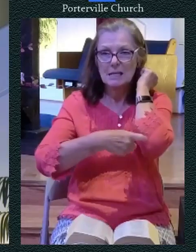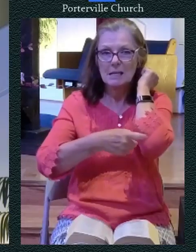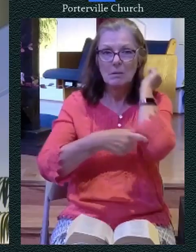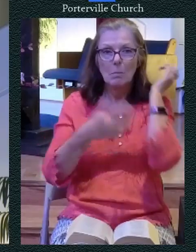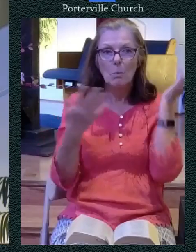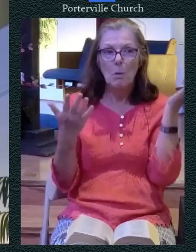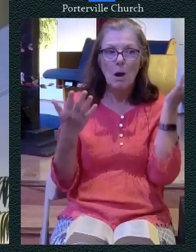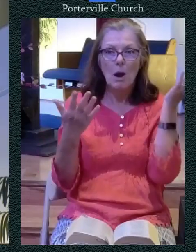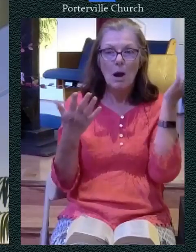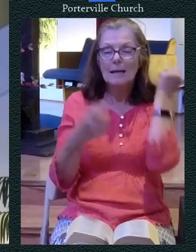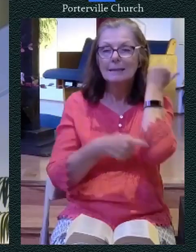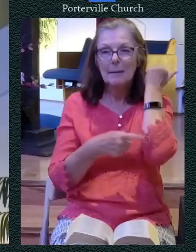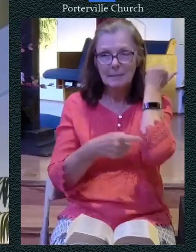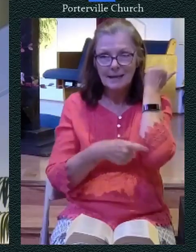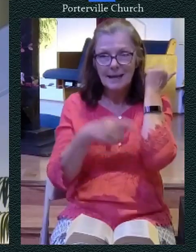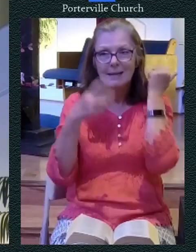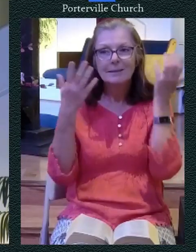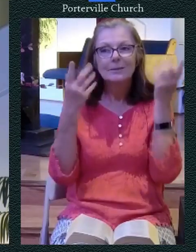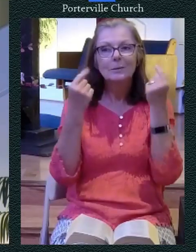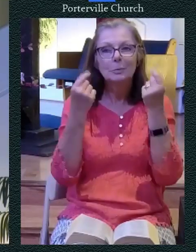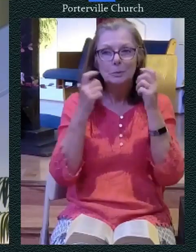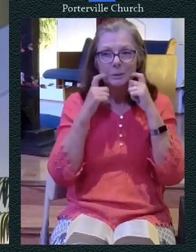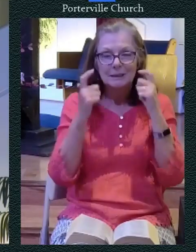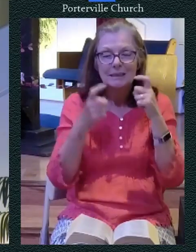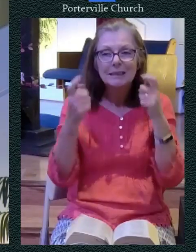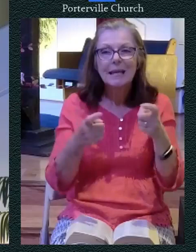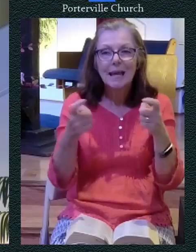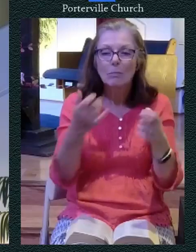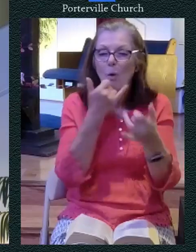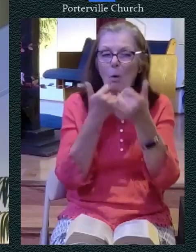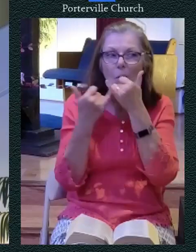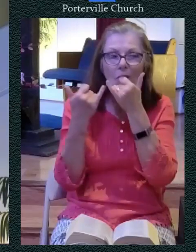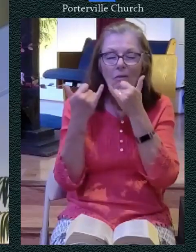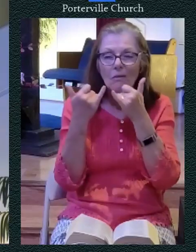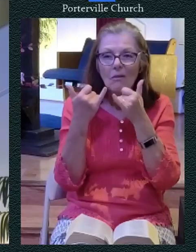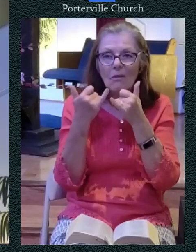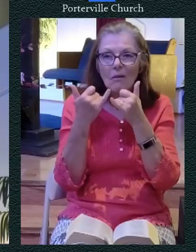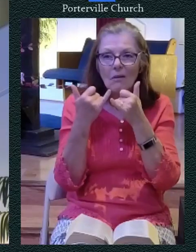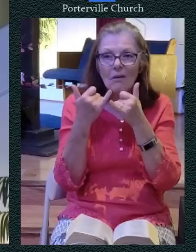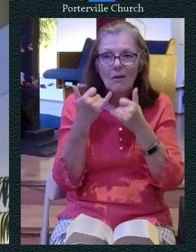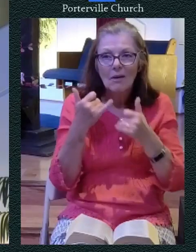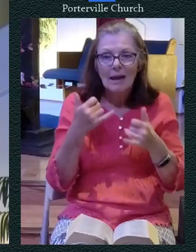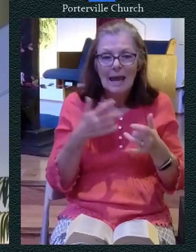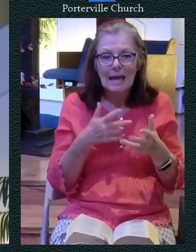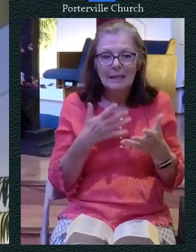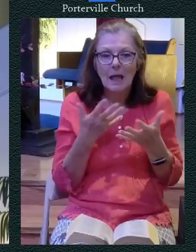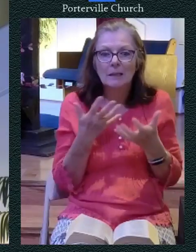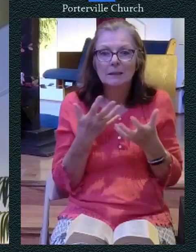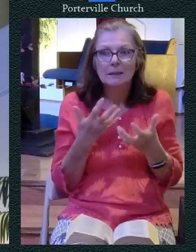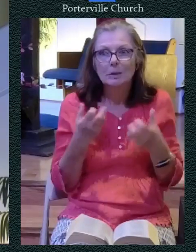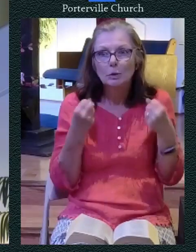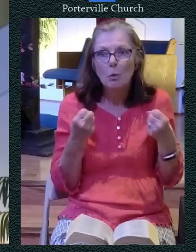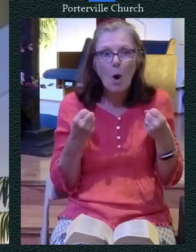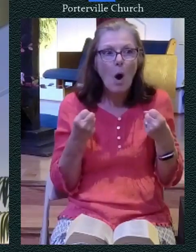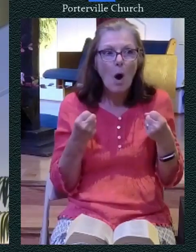into sin, and it feels almost overpowering.